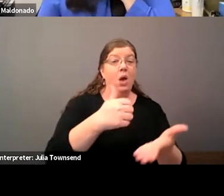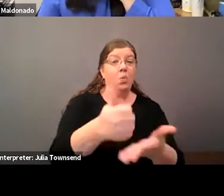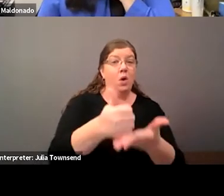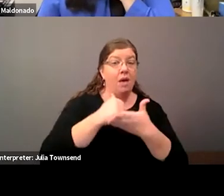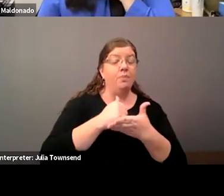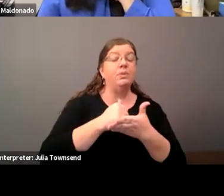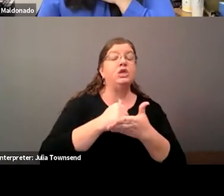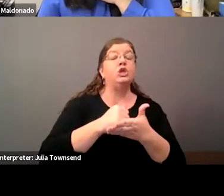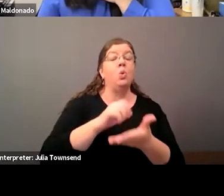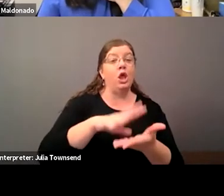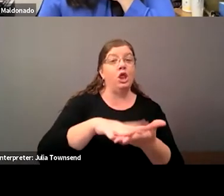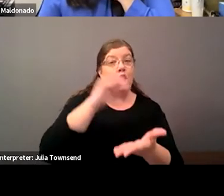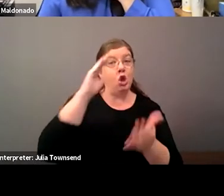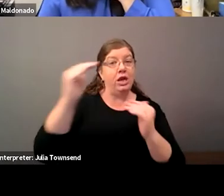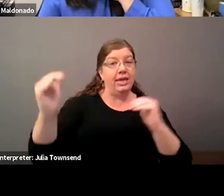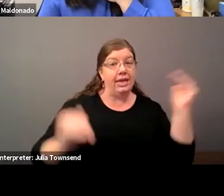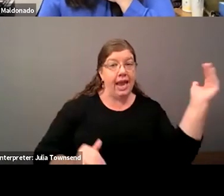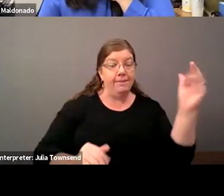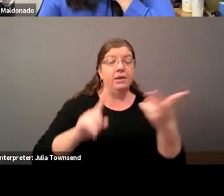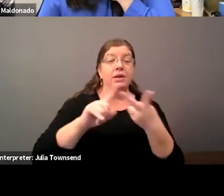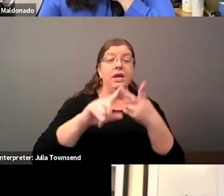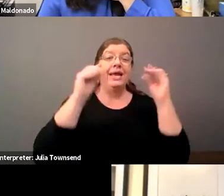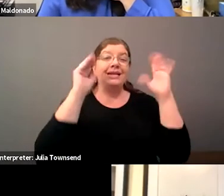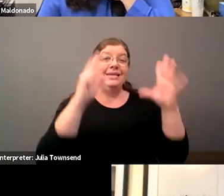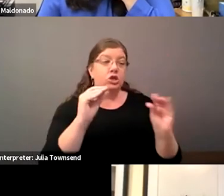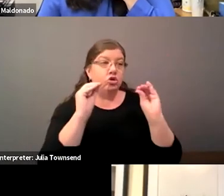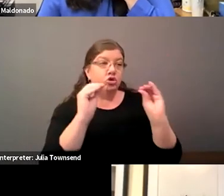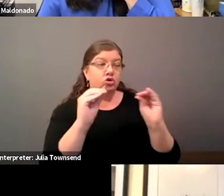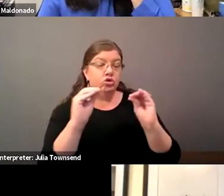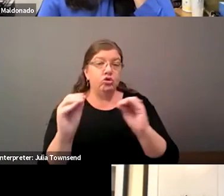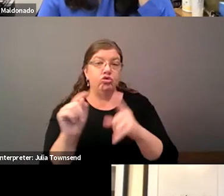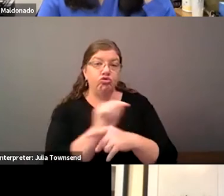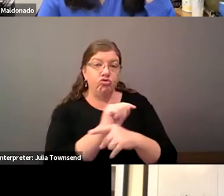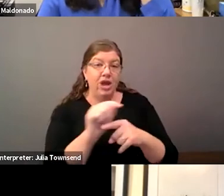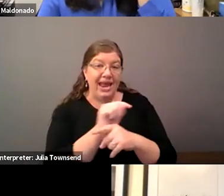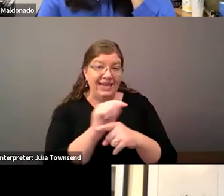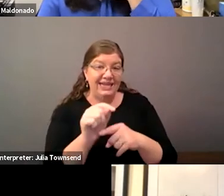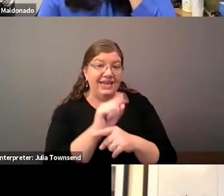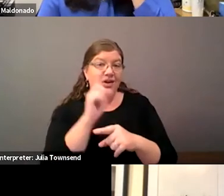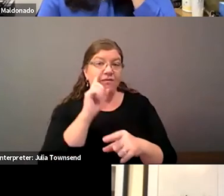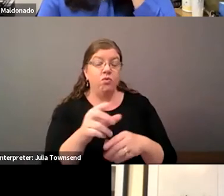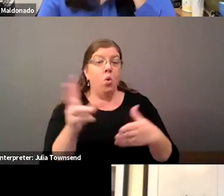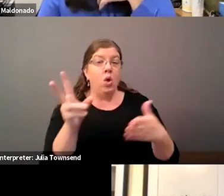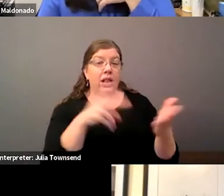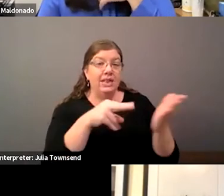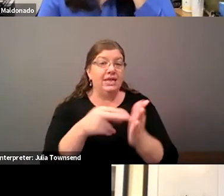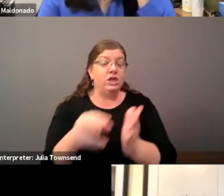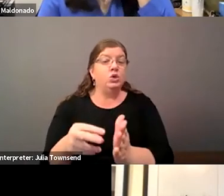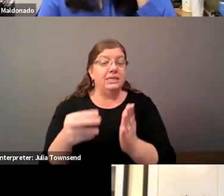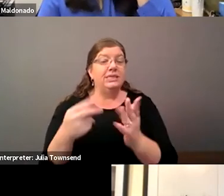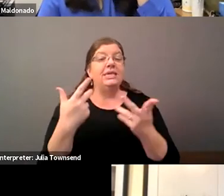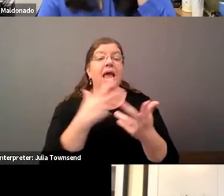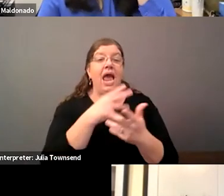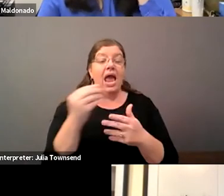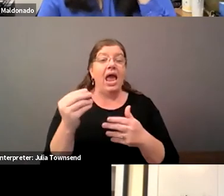also teacher training in regards to literacy and identifying students and giving teachers that